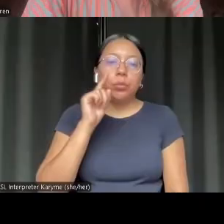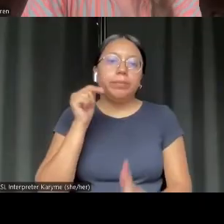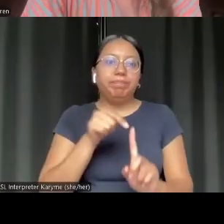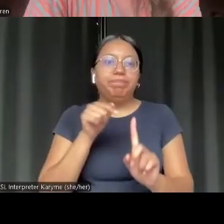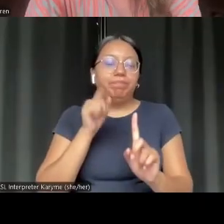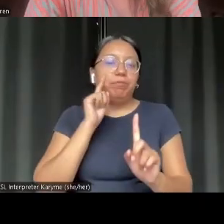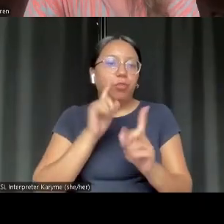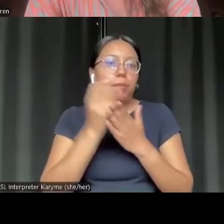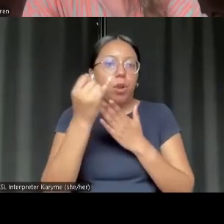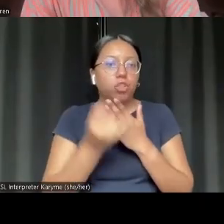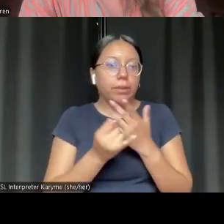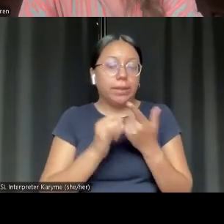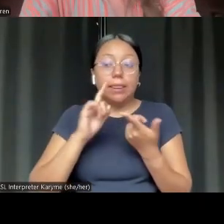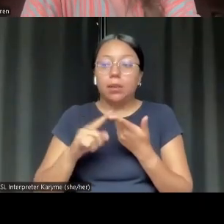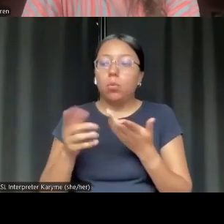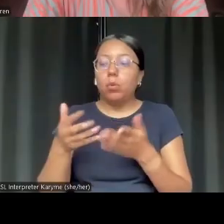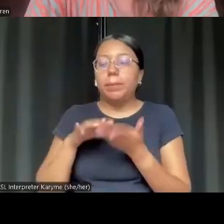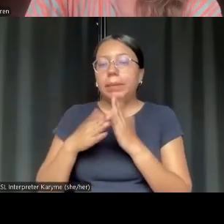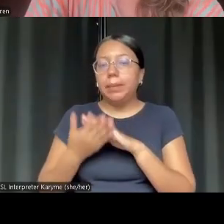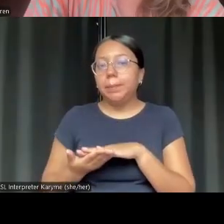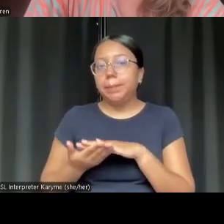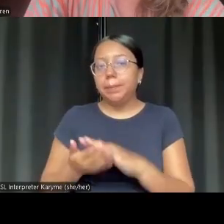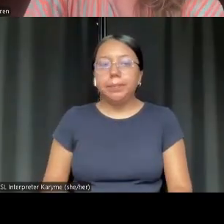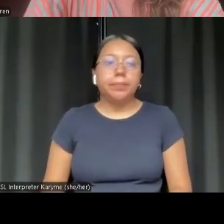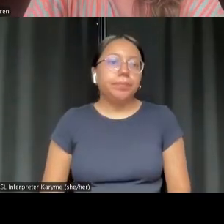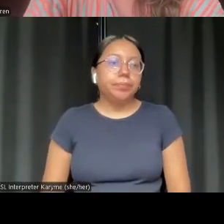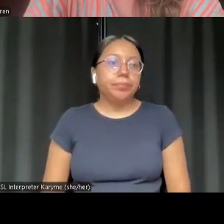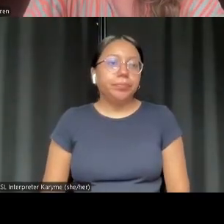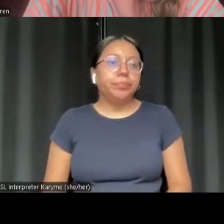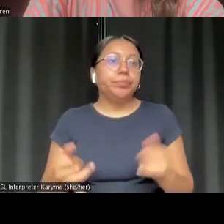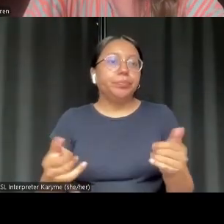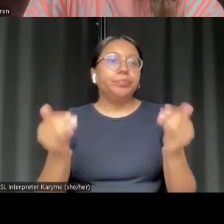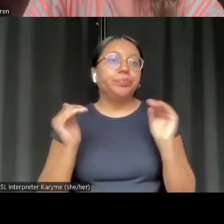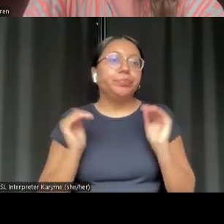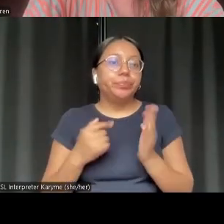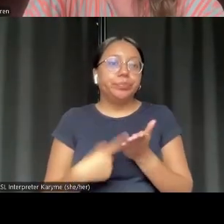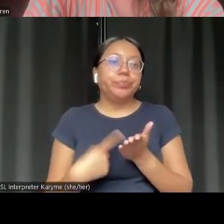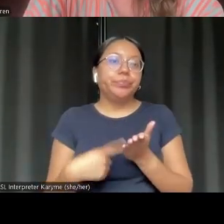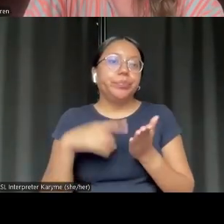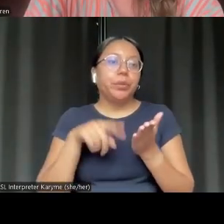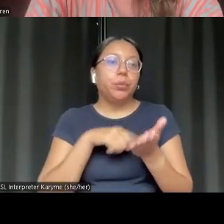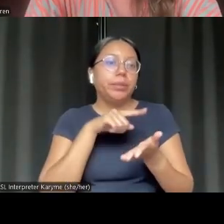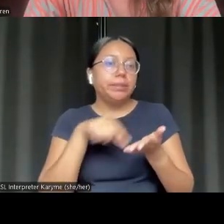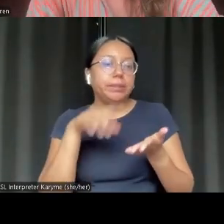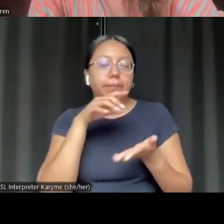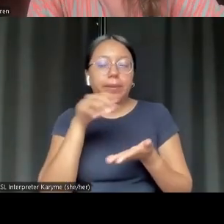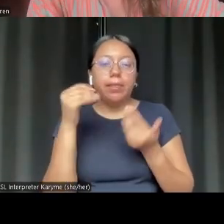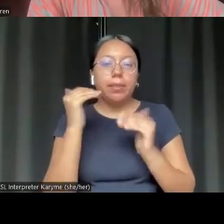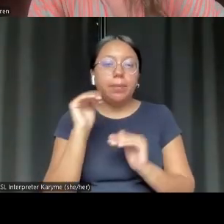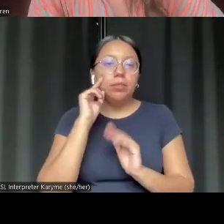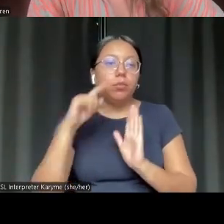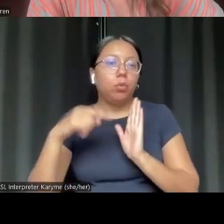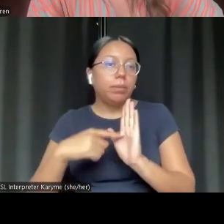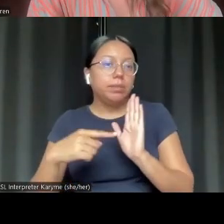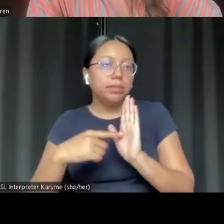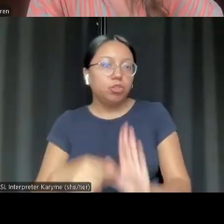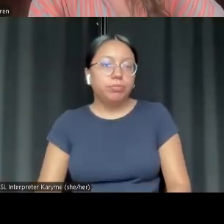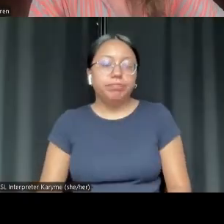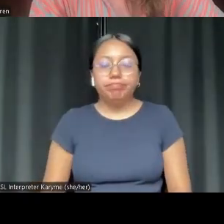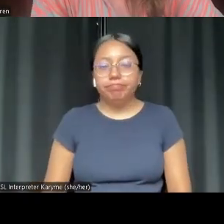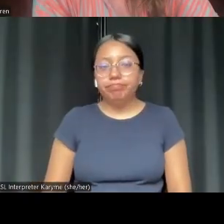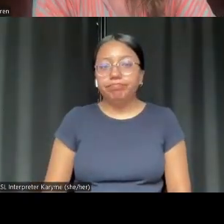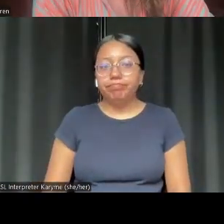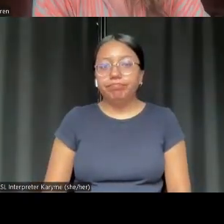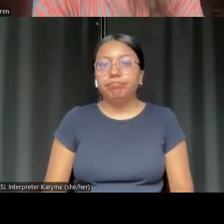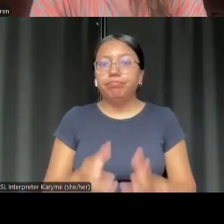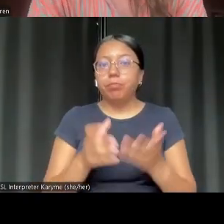it kind of became. Okay, so let me get to the sort of criticism and limits of representation. Lots of people who didn't